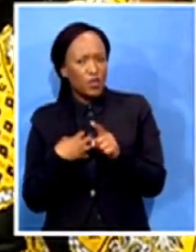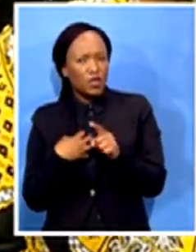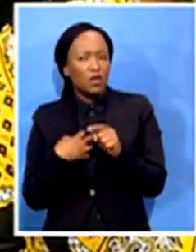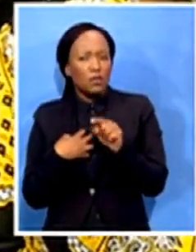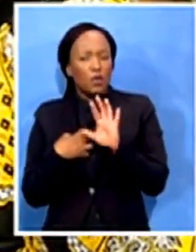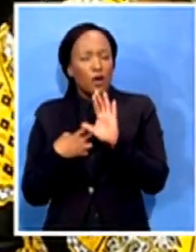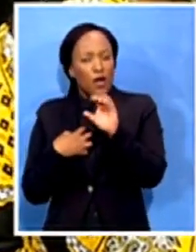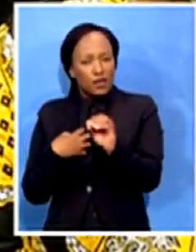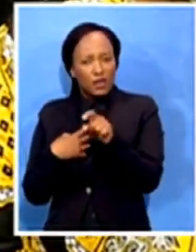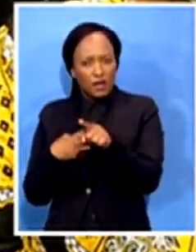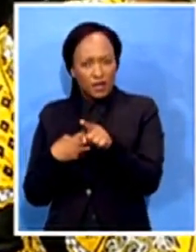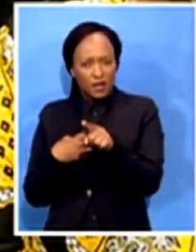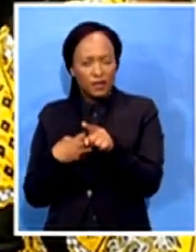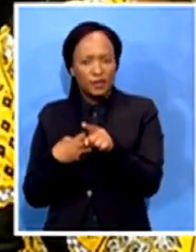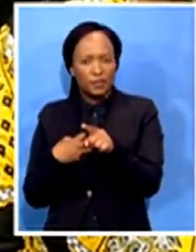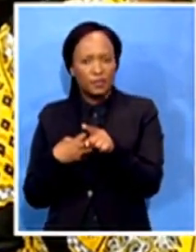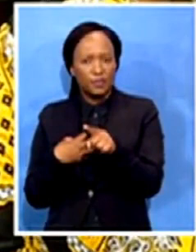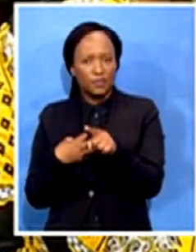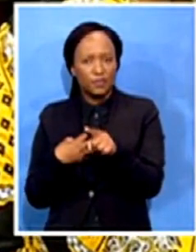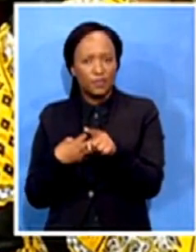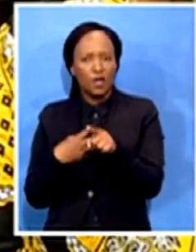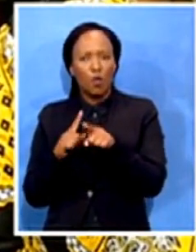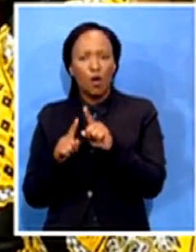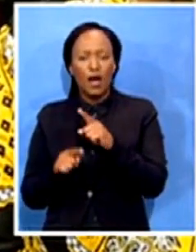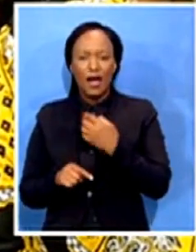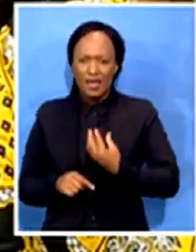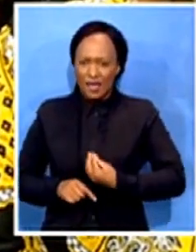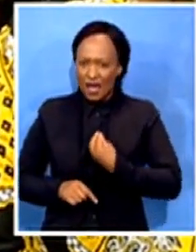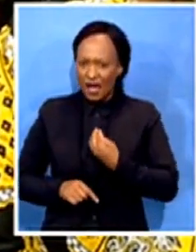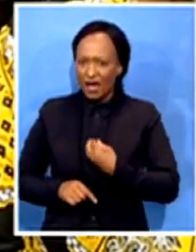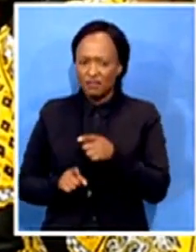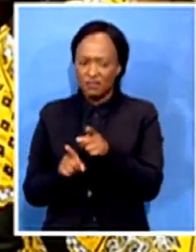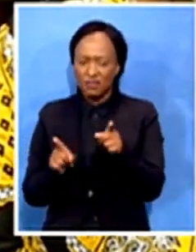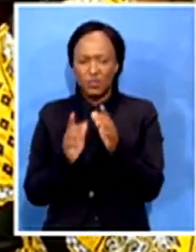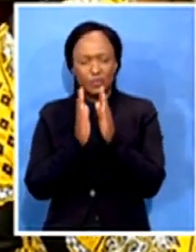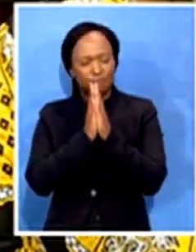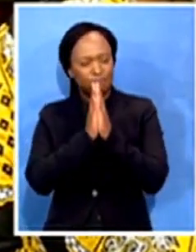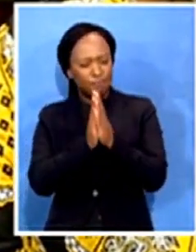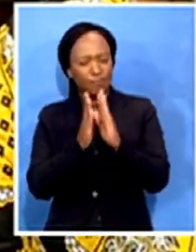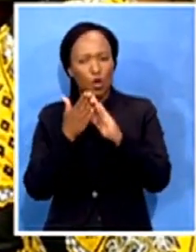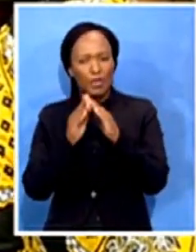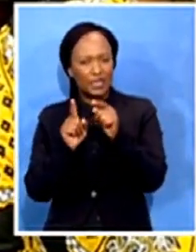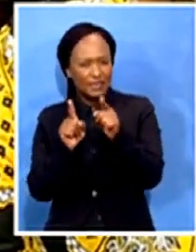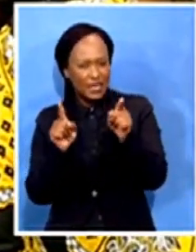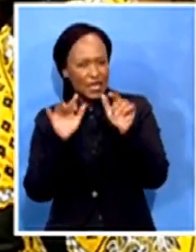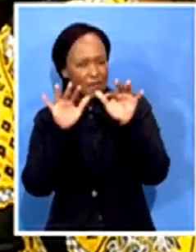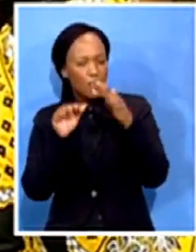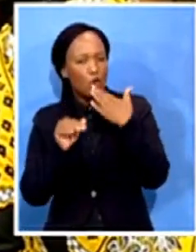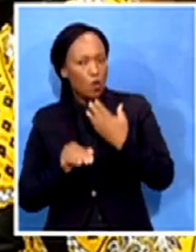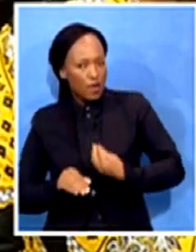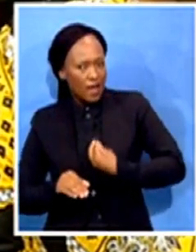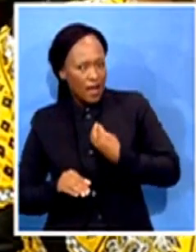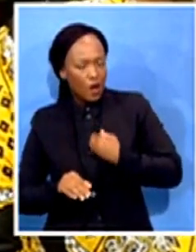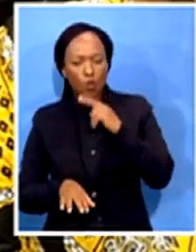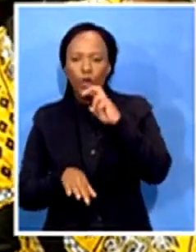relaxed as younger people, and our appeal to the community is younger people are needed. We still need you, and you